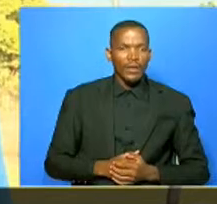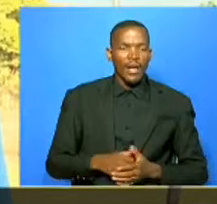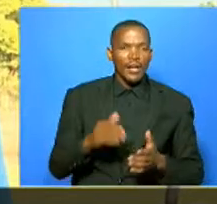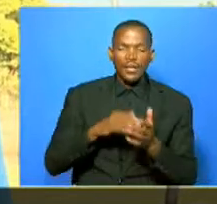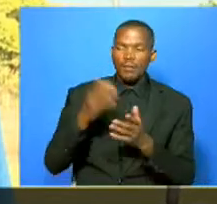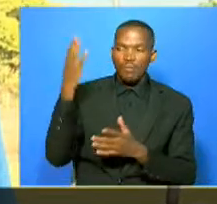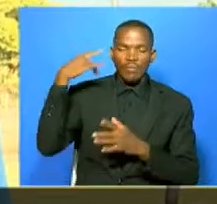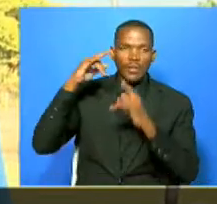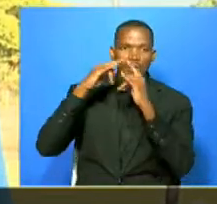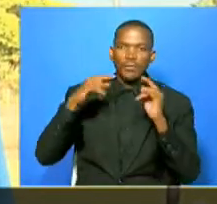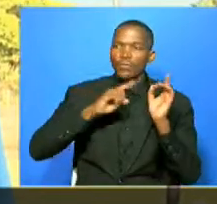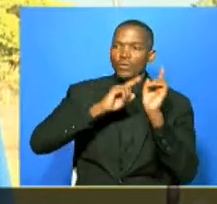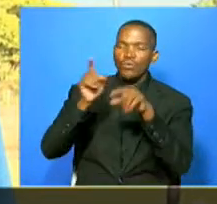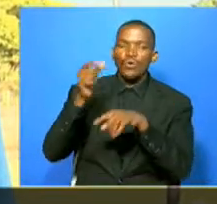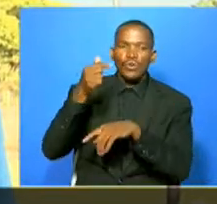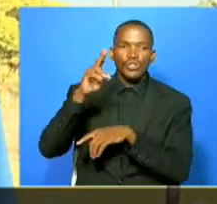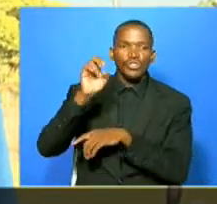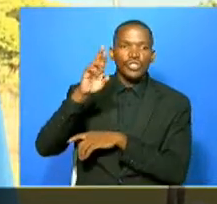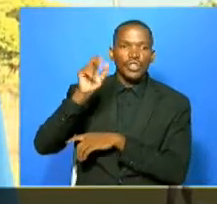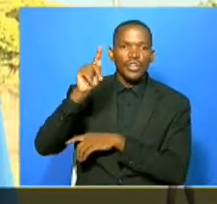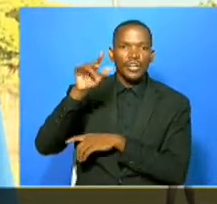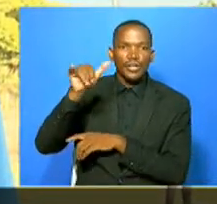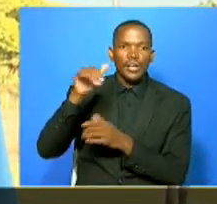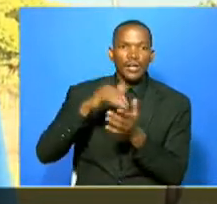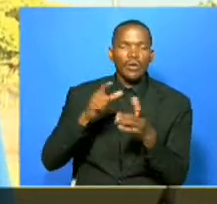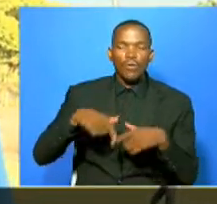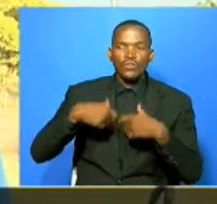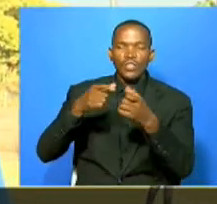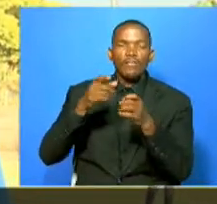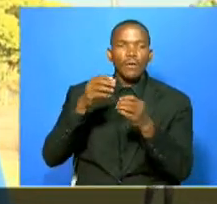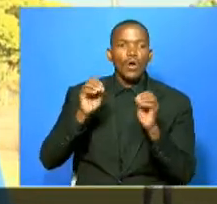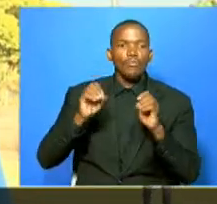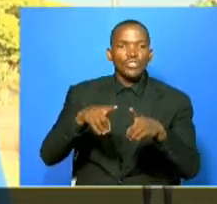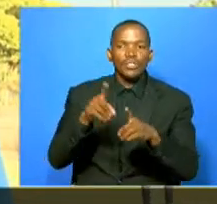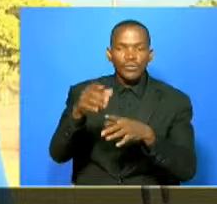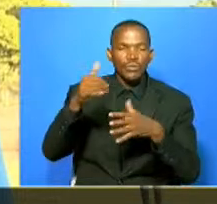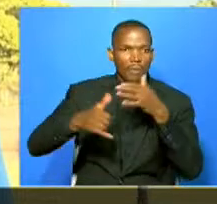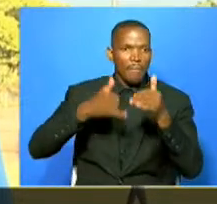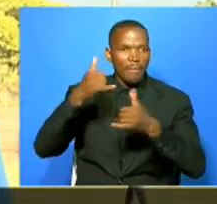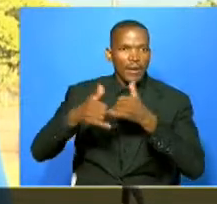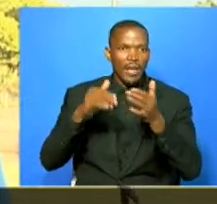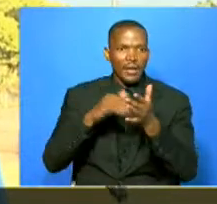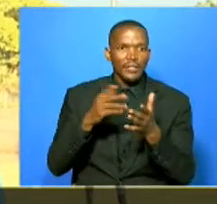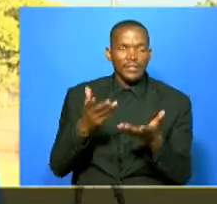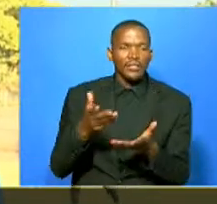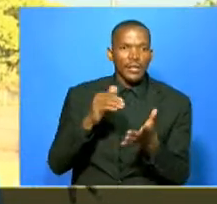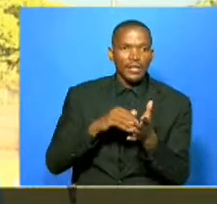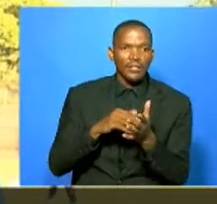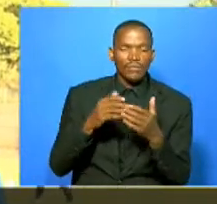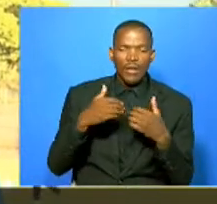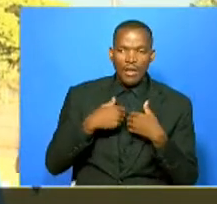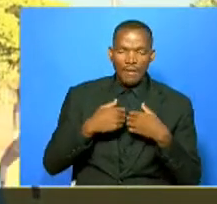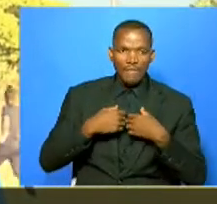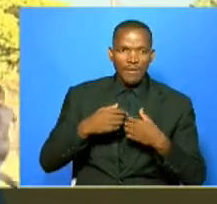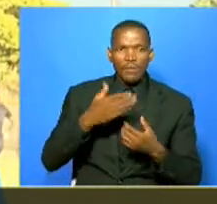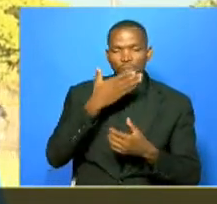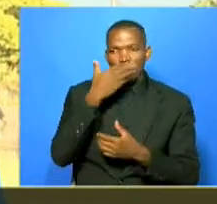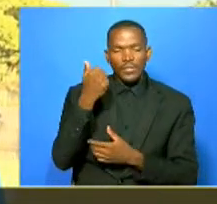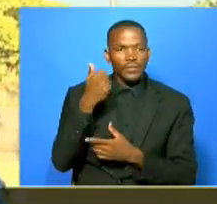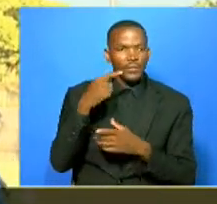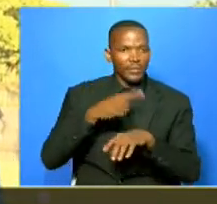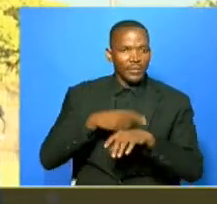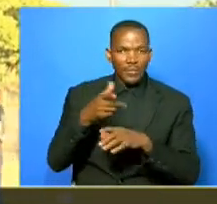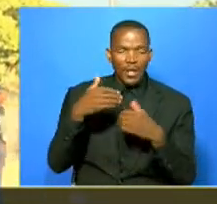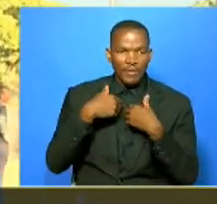camp when we traveled to Turkey, and we are also looking to give them an opportunity to play. So far we have spent some good time on the grass.